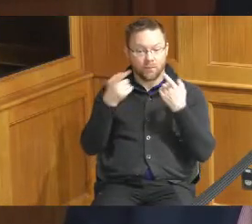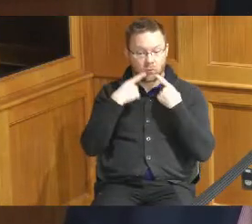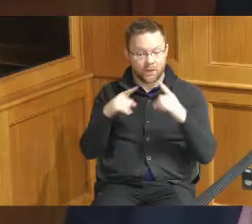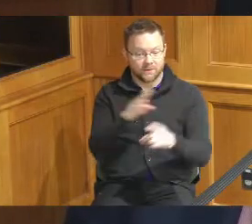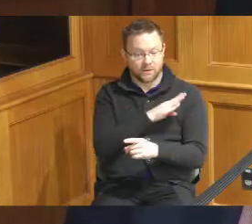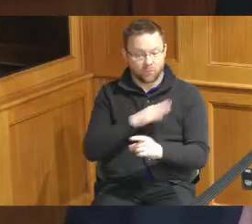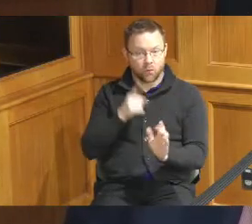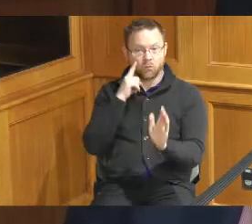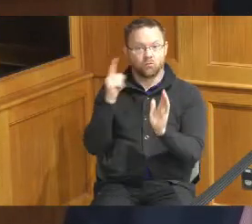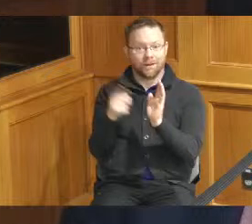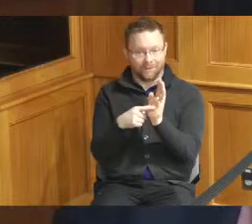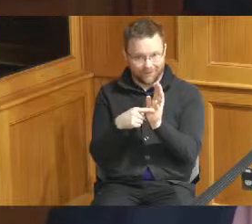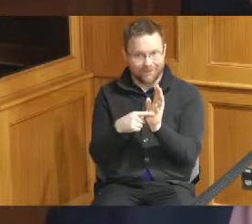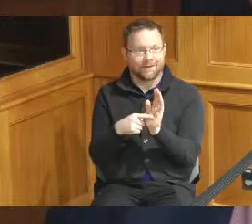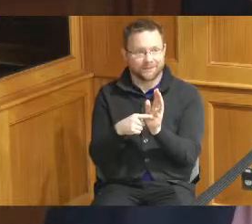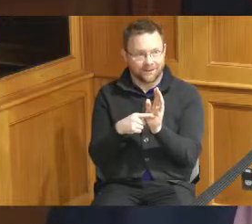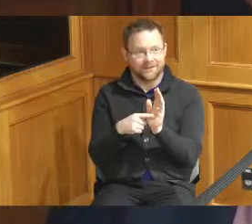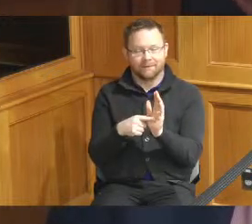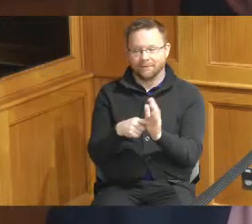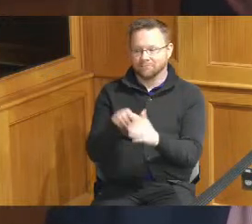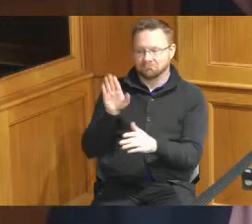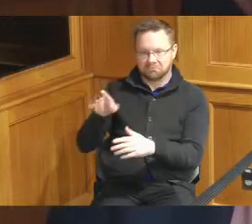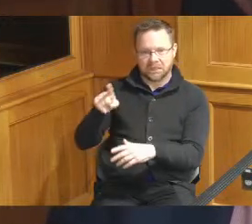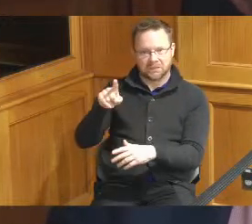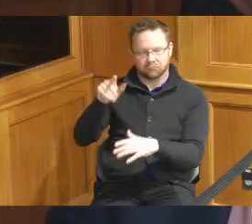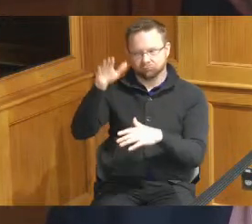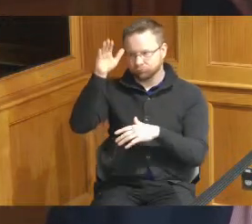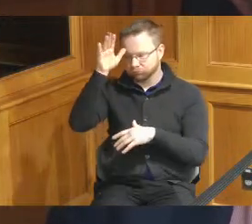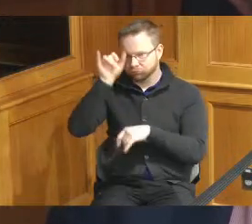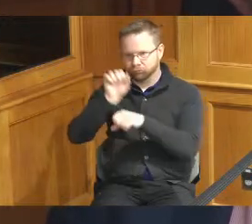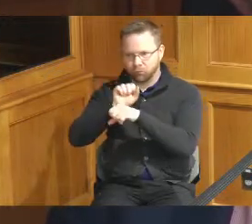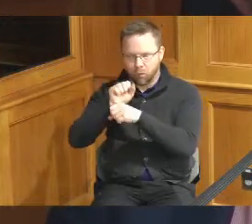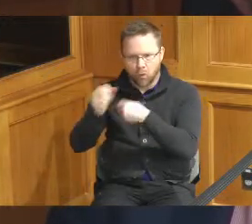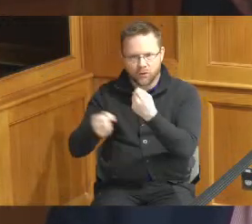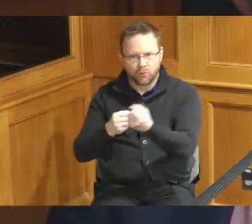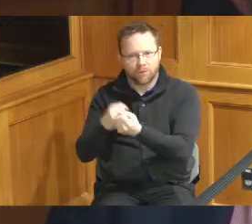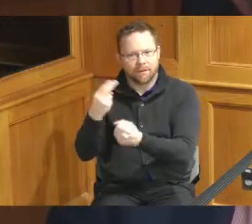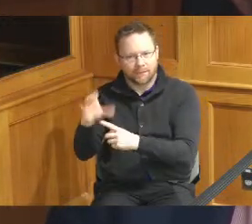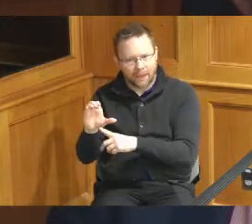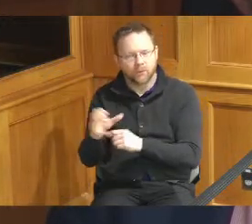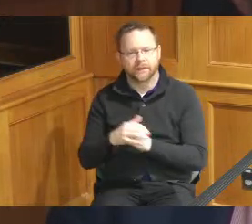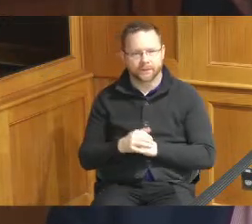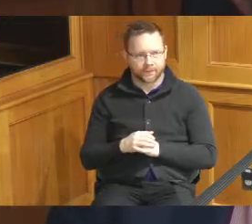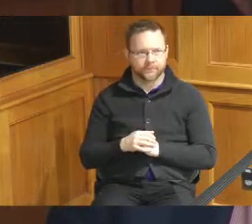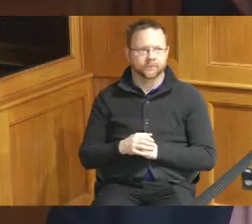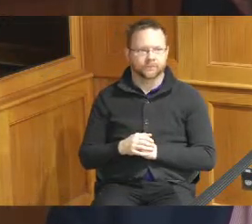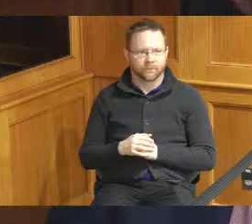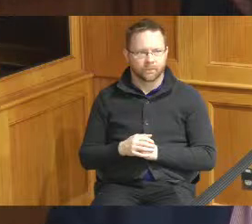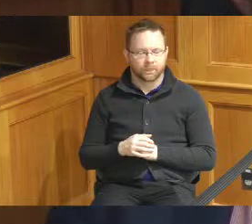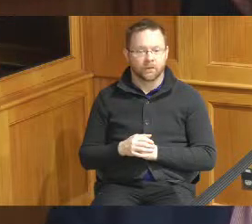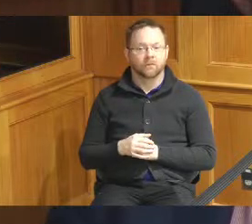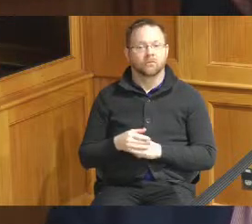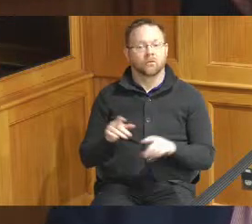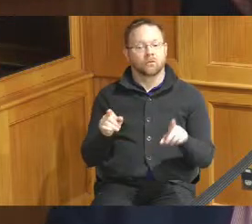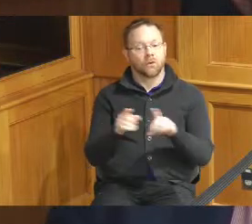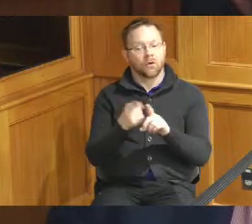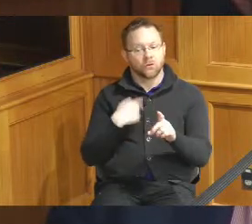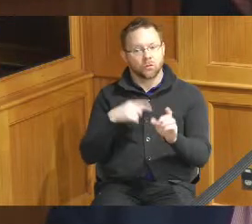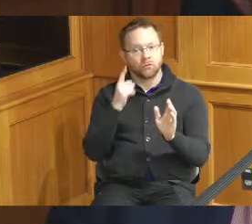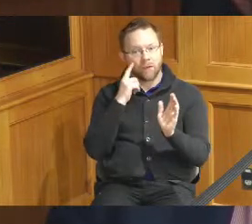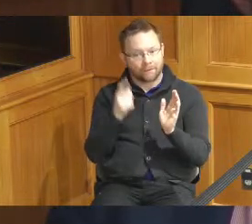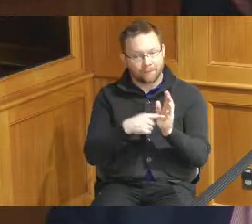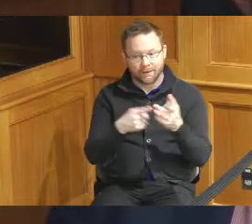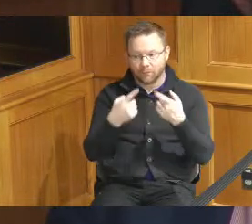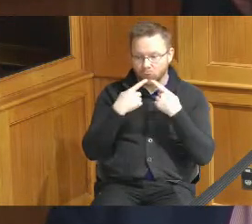Commissioners recognizes the dedication and commitment of John Smith to Hamilton County, and be it further recognized and hereby